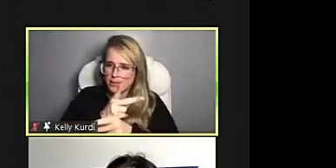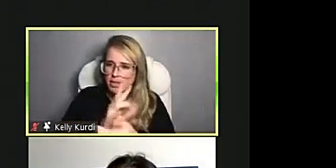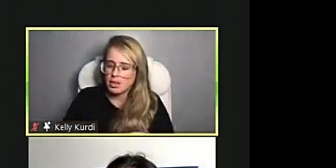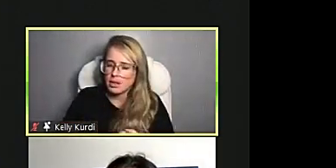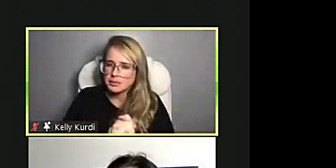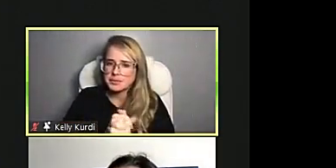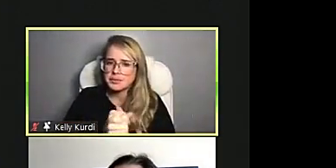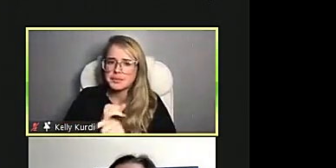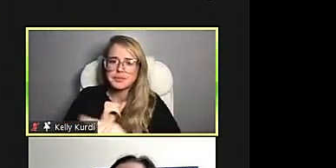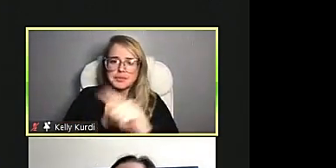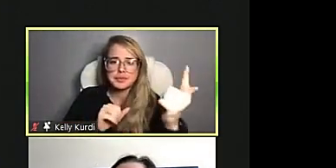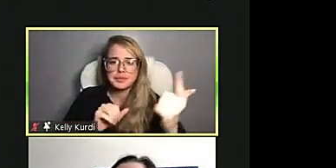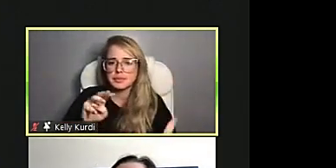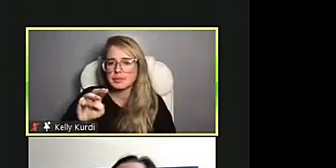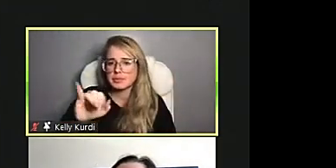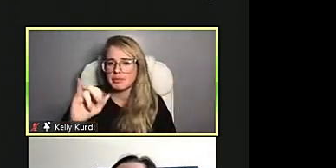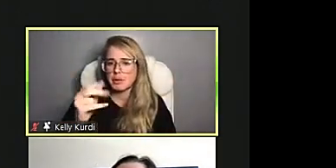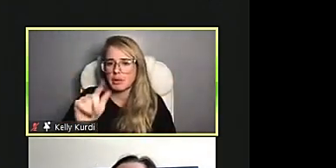Let's go to Michael Booth.